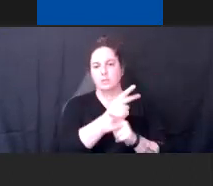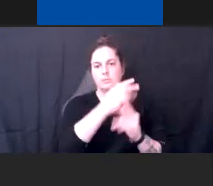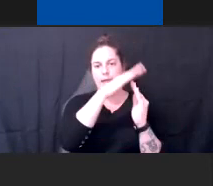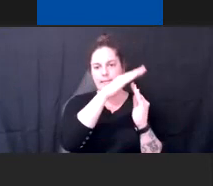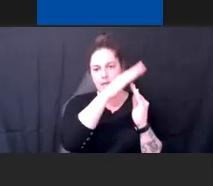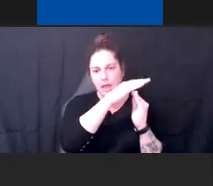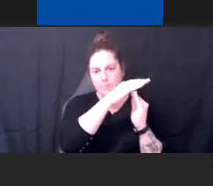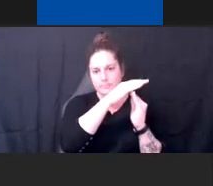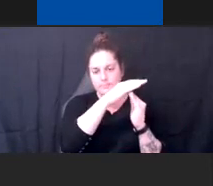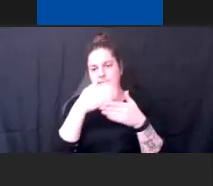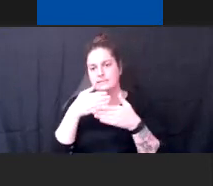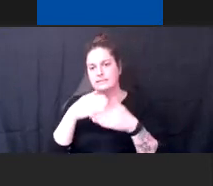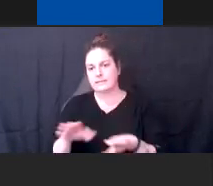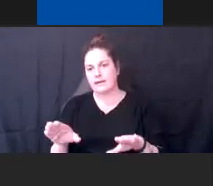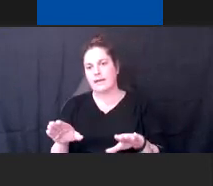bottom numbers. Okay.